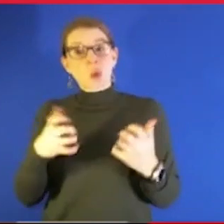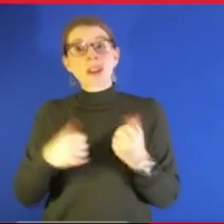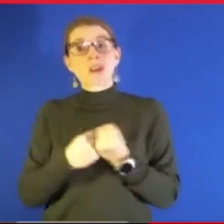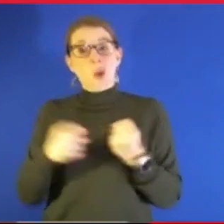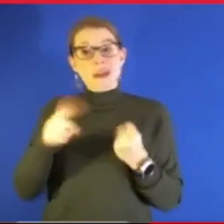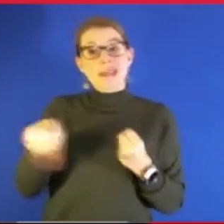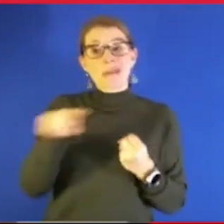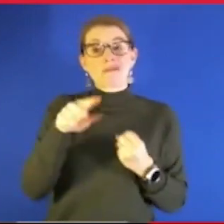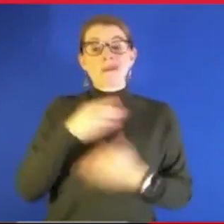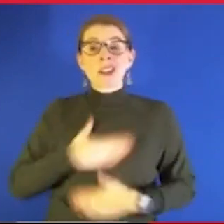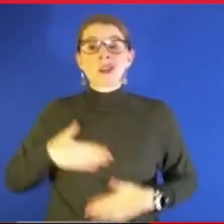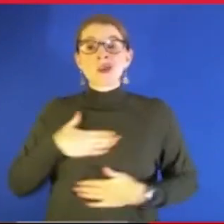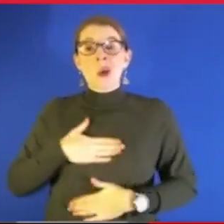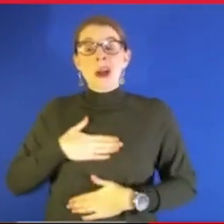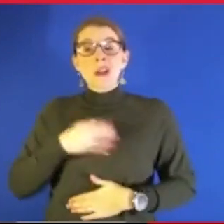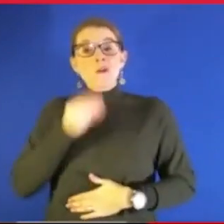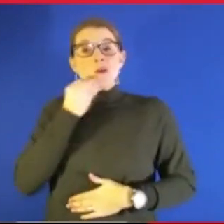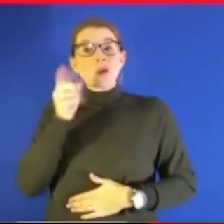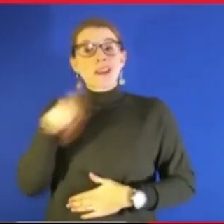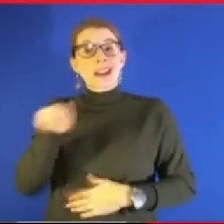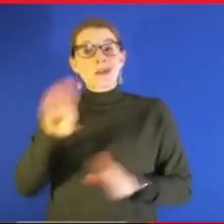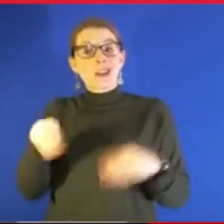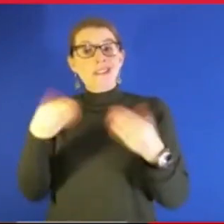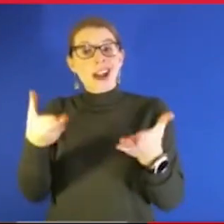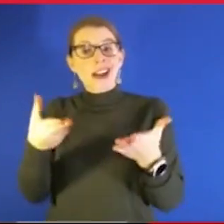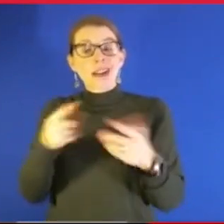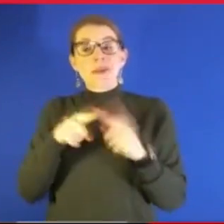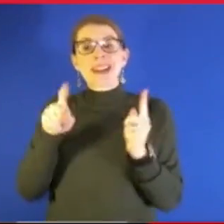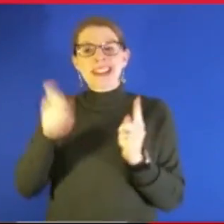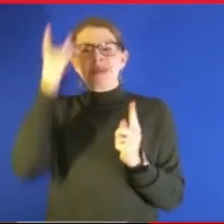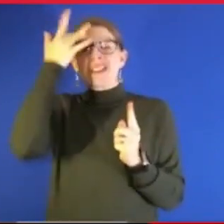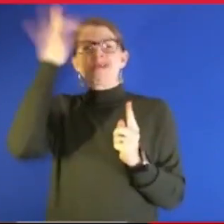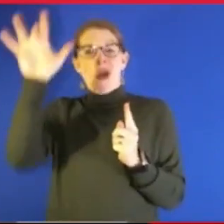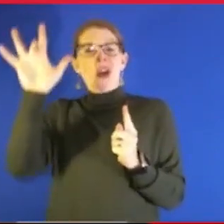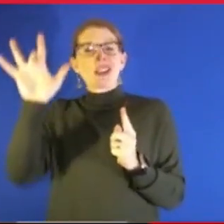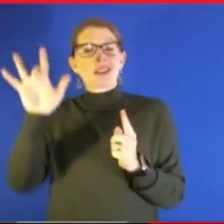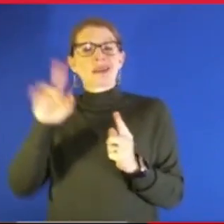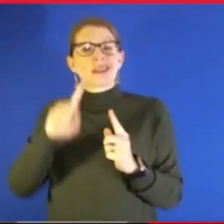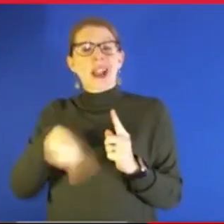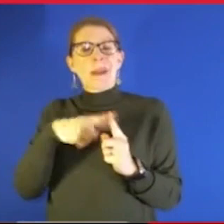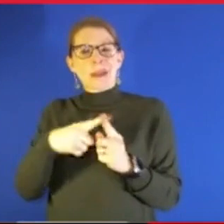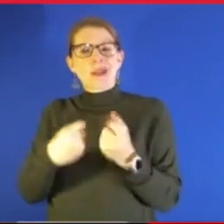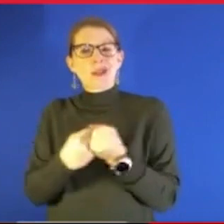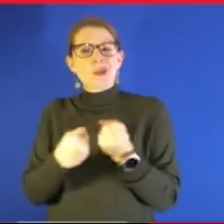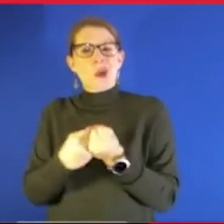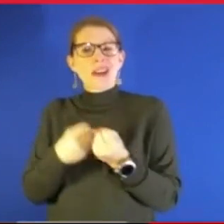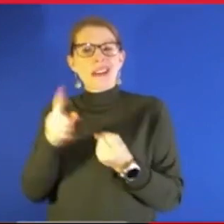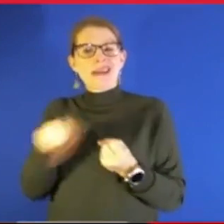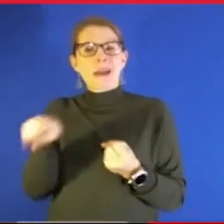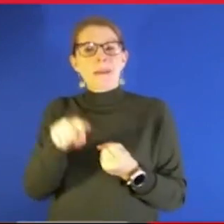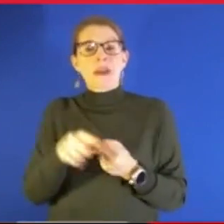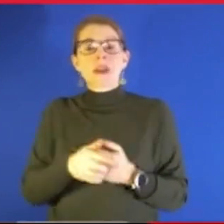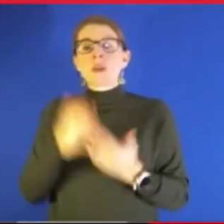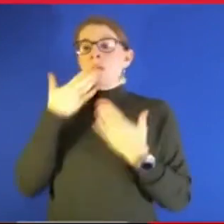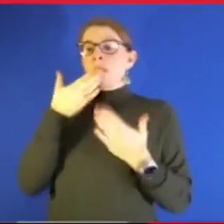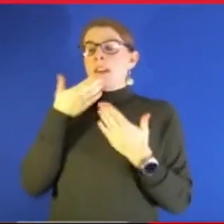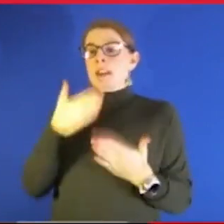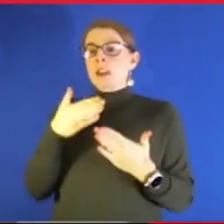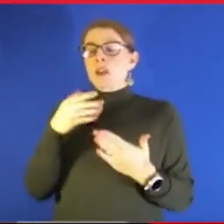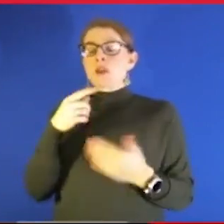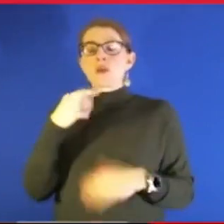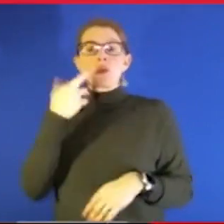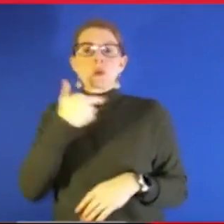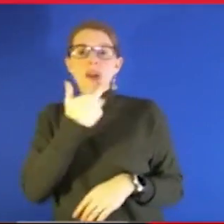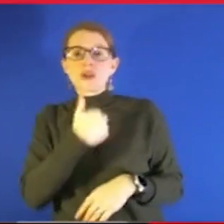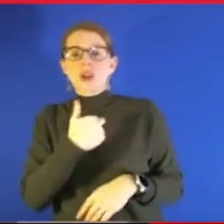what they're providing. But we have to do it in a smart way. And I really want to thank the Restaurant Association for striking that right balance and allowing